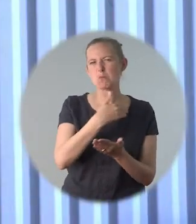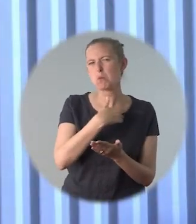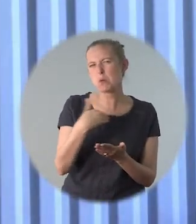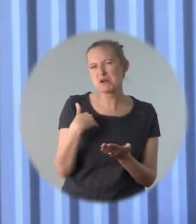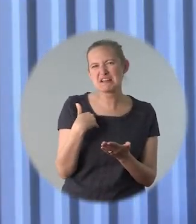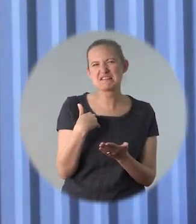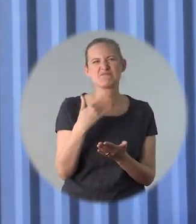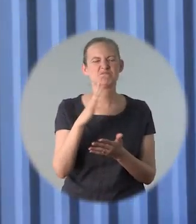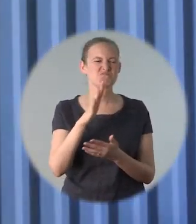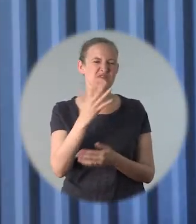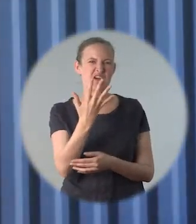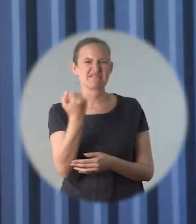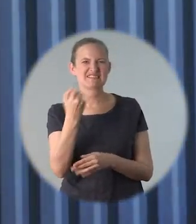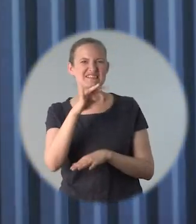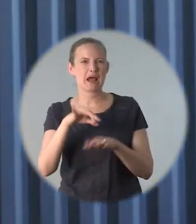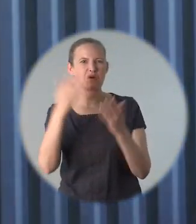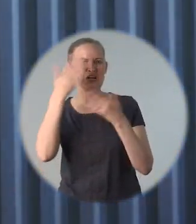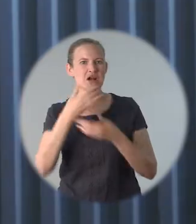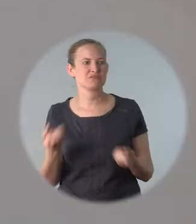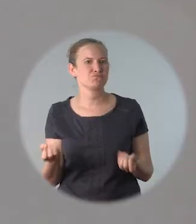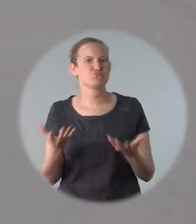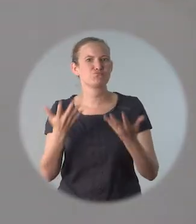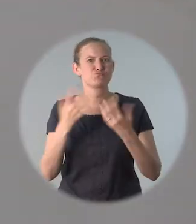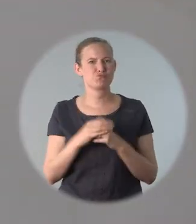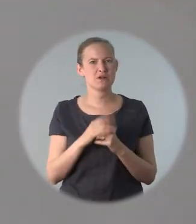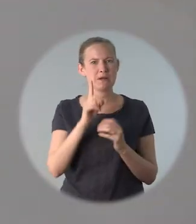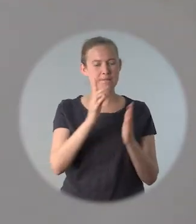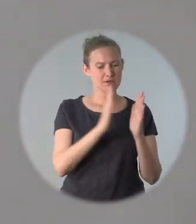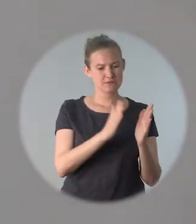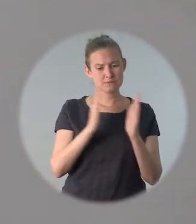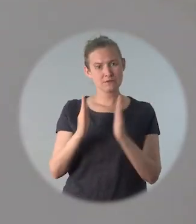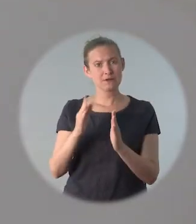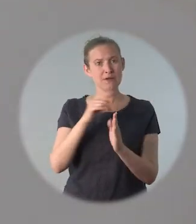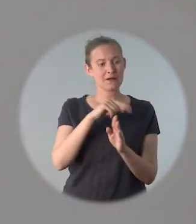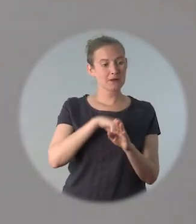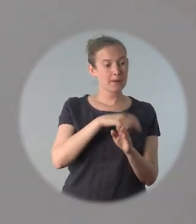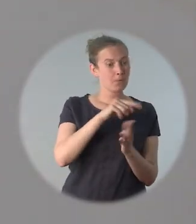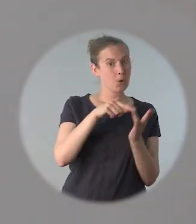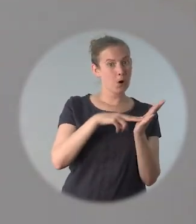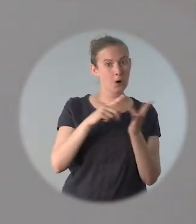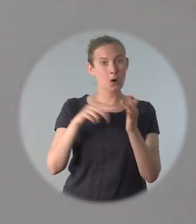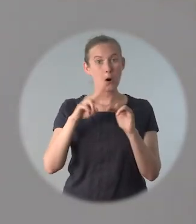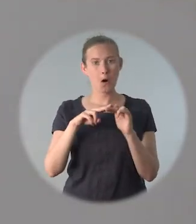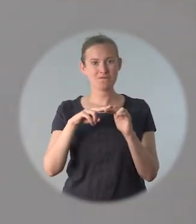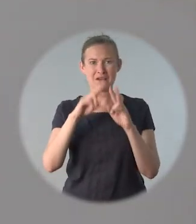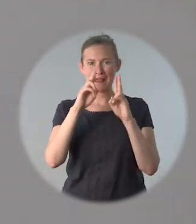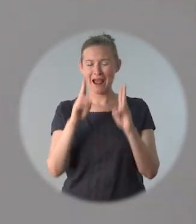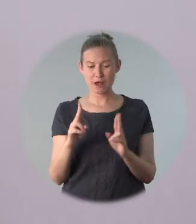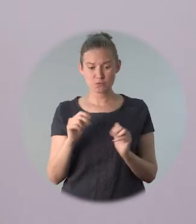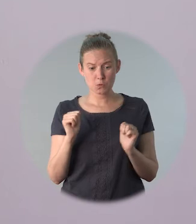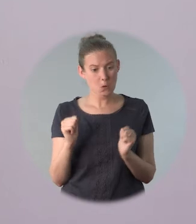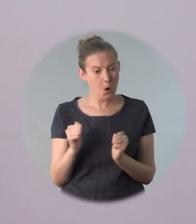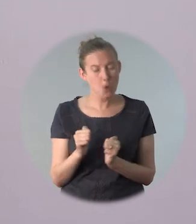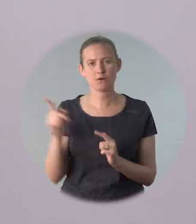hours in the morning and for five or six hours at night. But outside these times the boiler won't come on unless the home gets really cold.